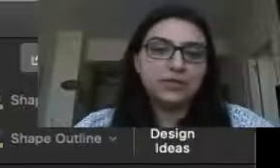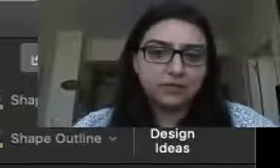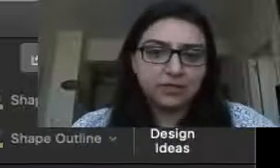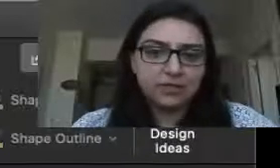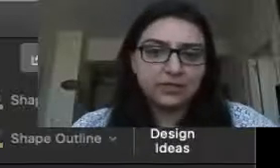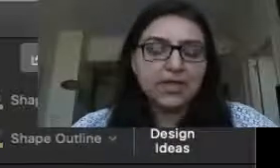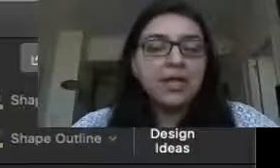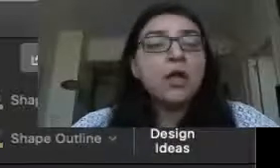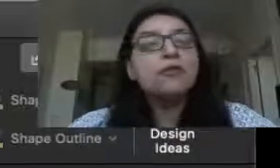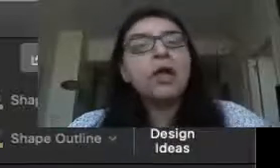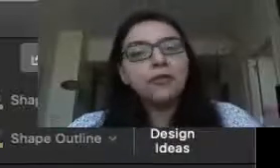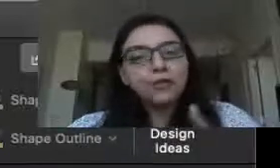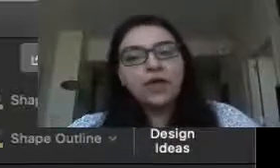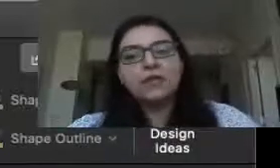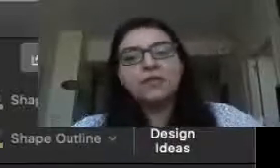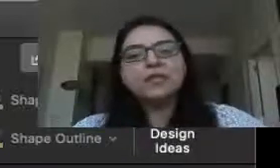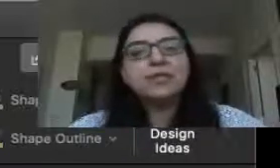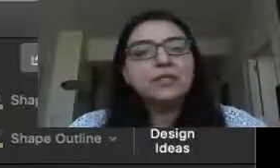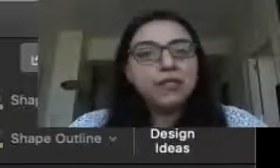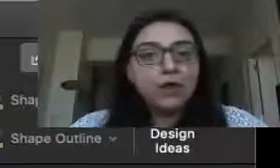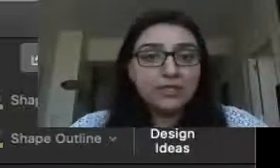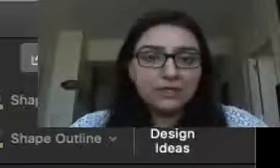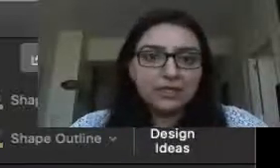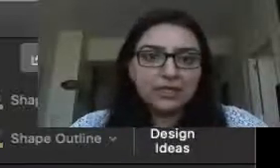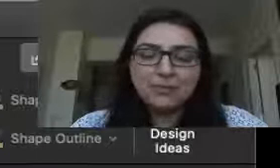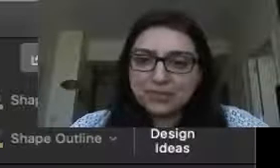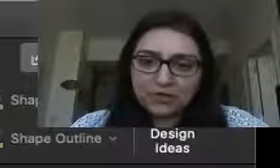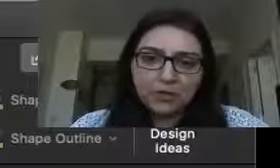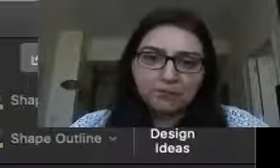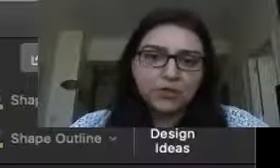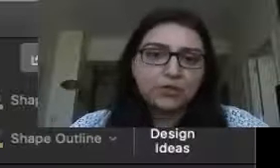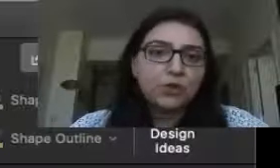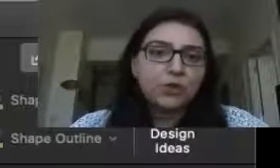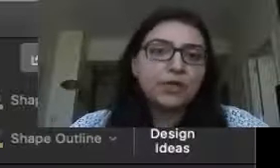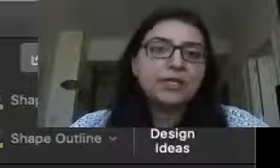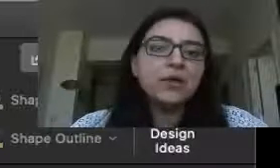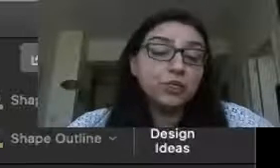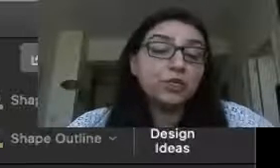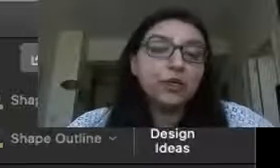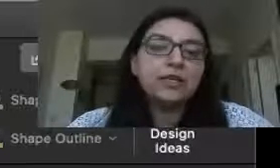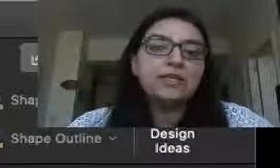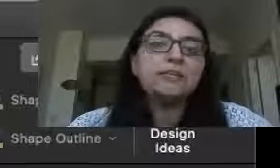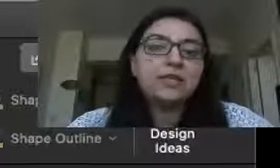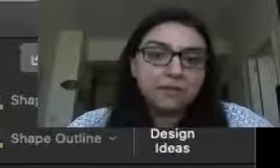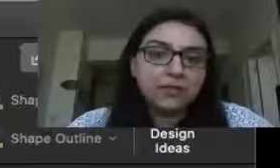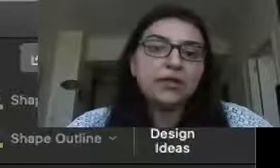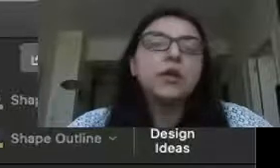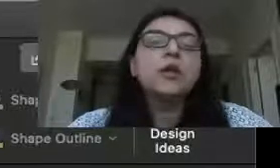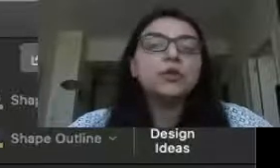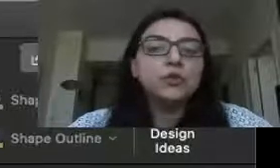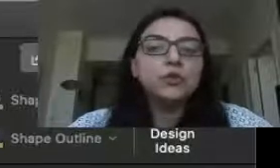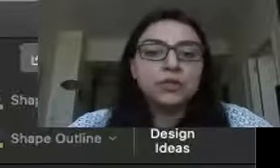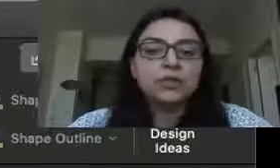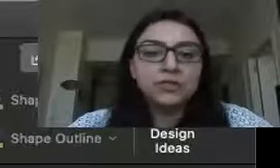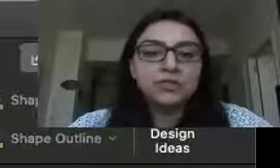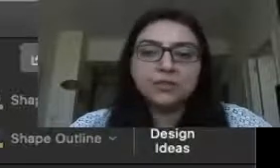with disabilities. The other track of this is our disability-specific interventions, which are targeted specifically